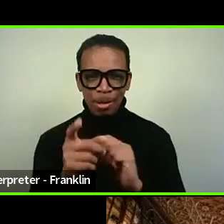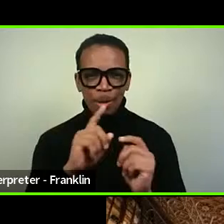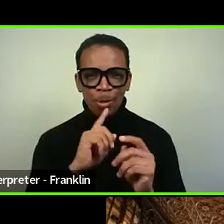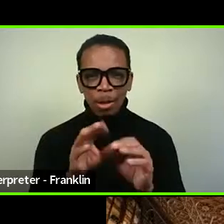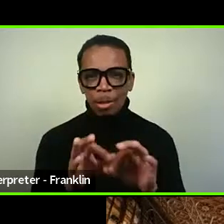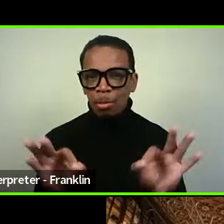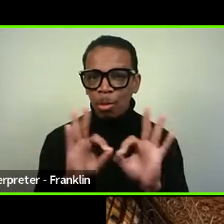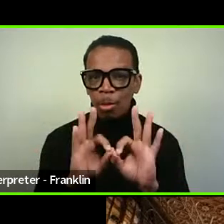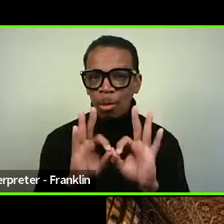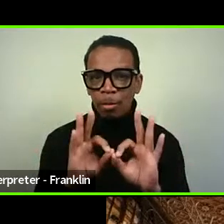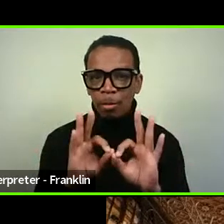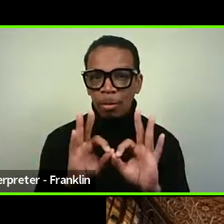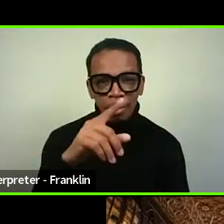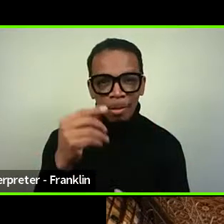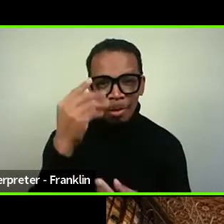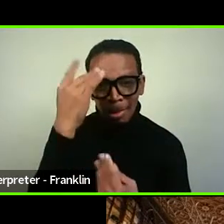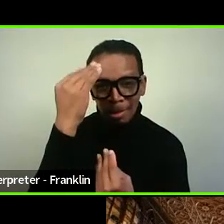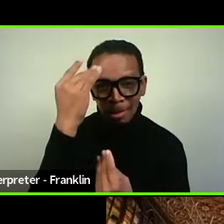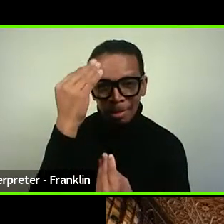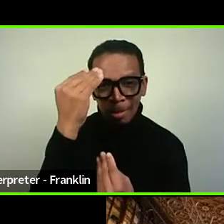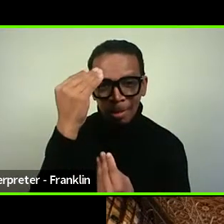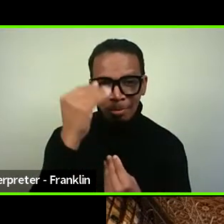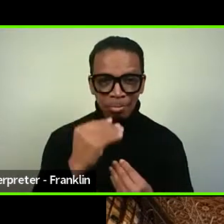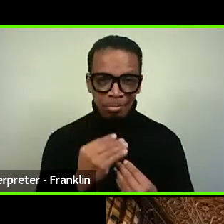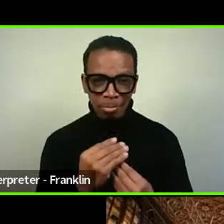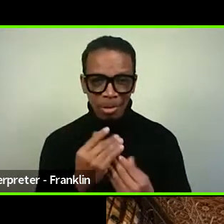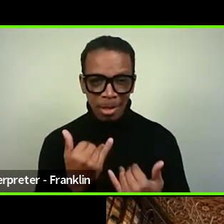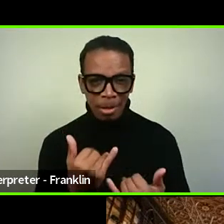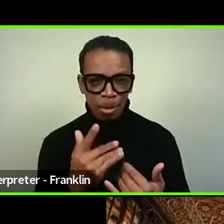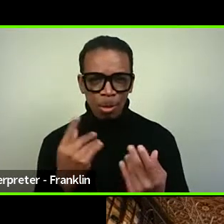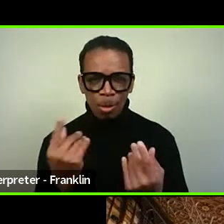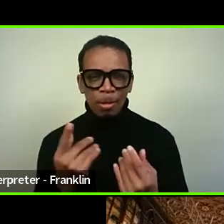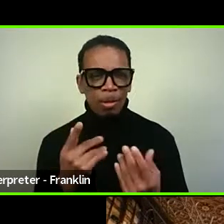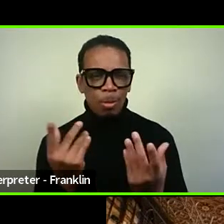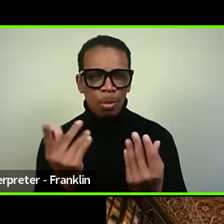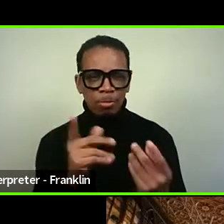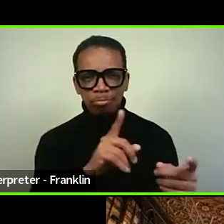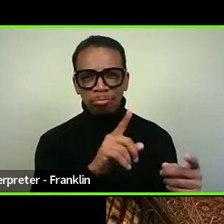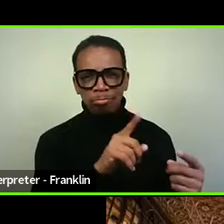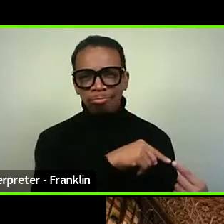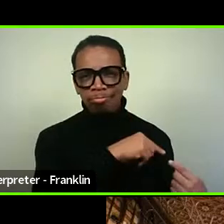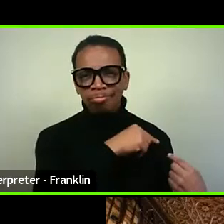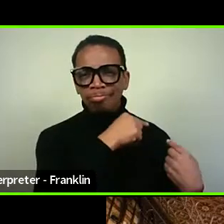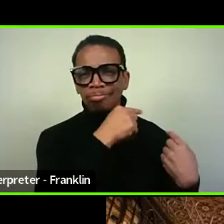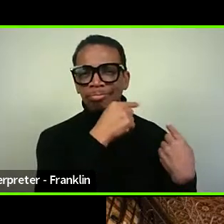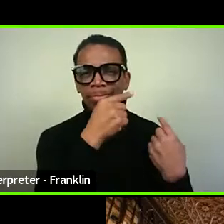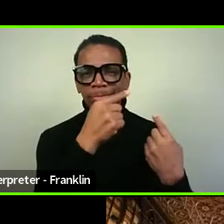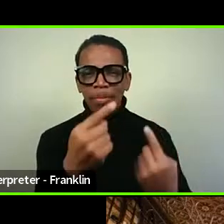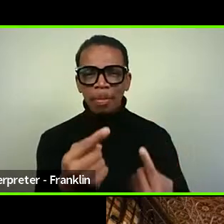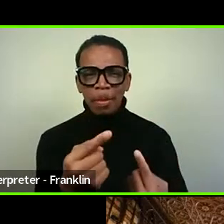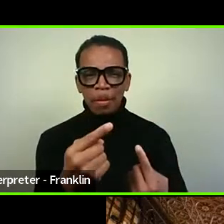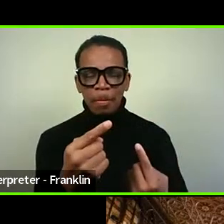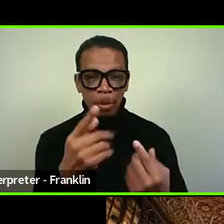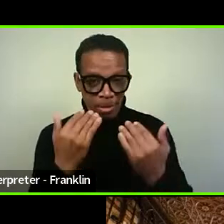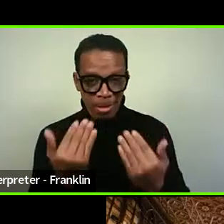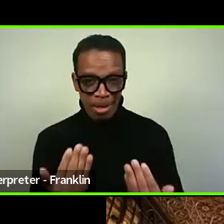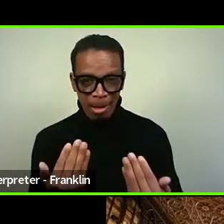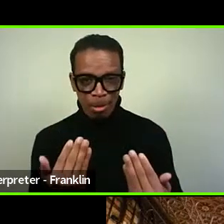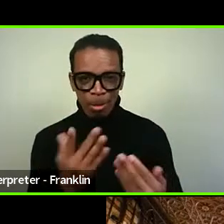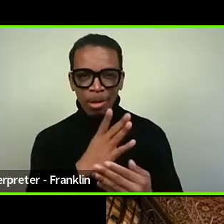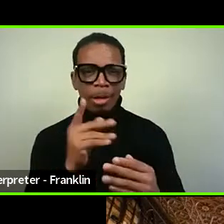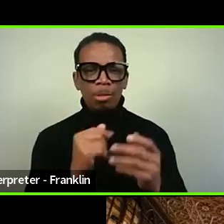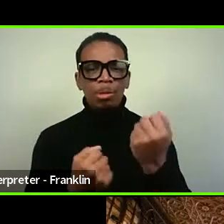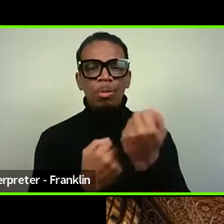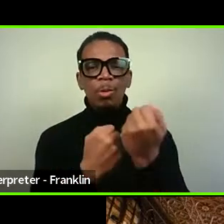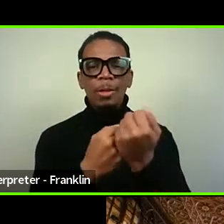to be thinking about from the standpoint of where we have come and where we are currently in terms of